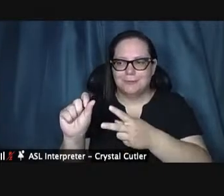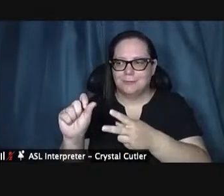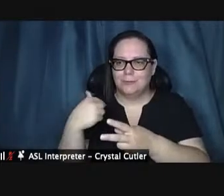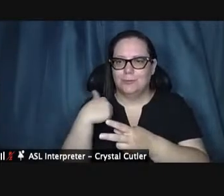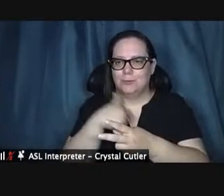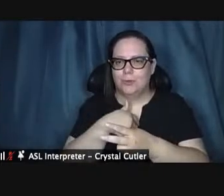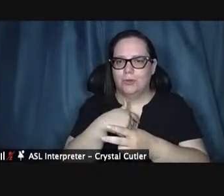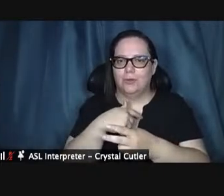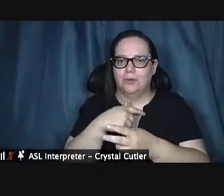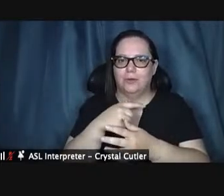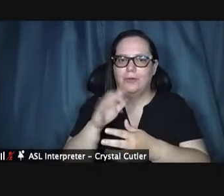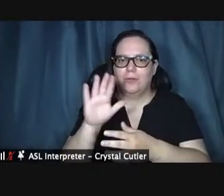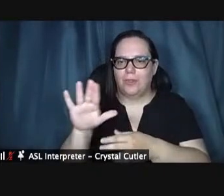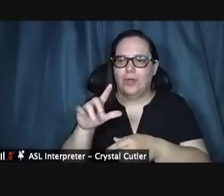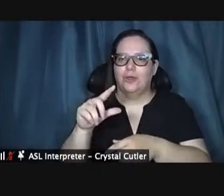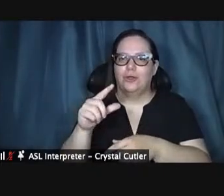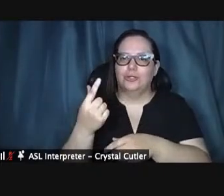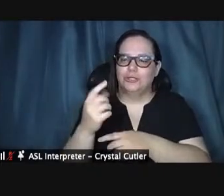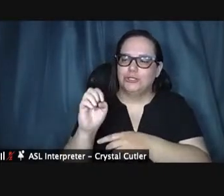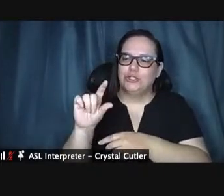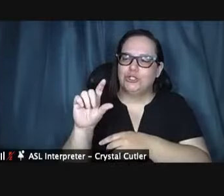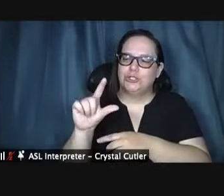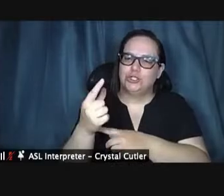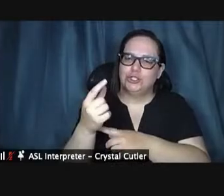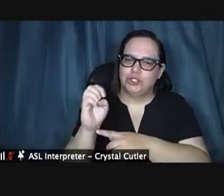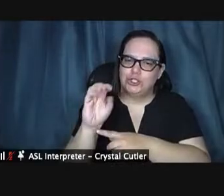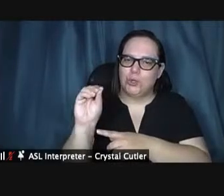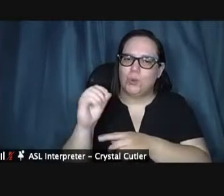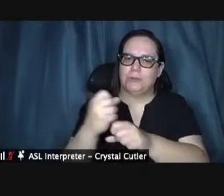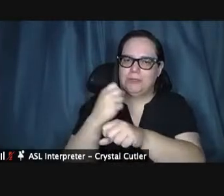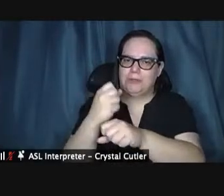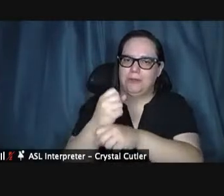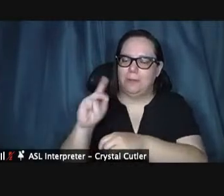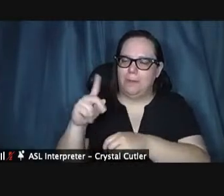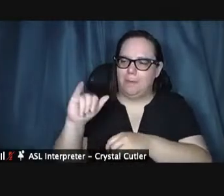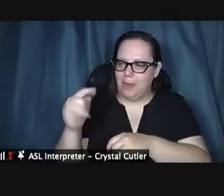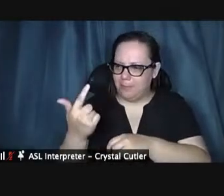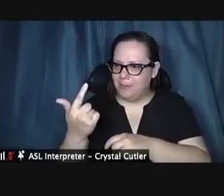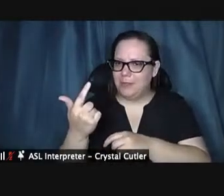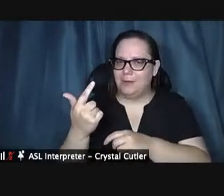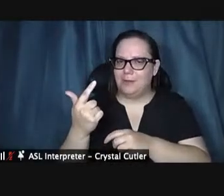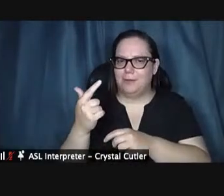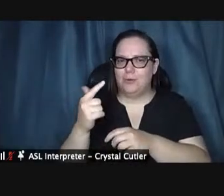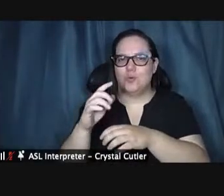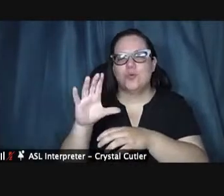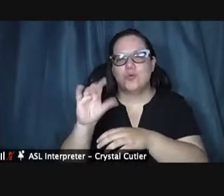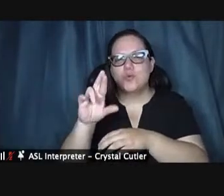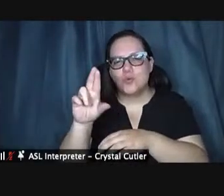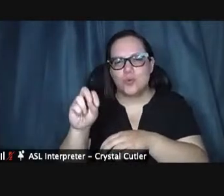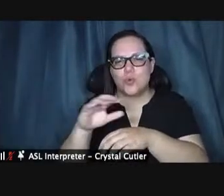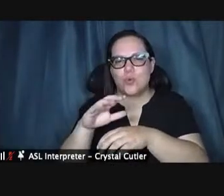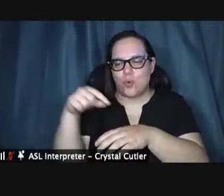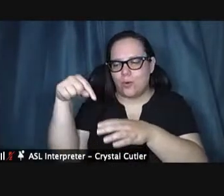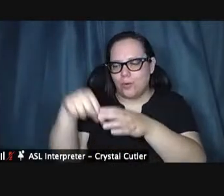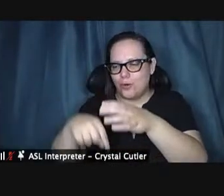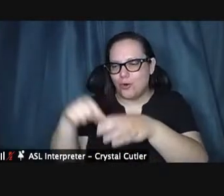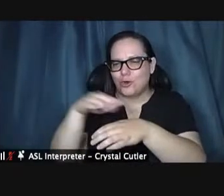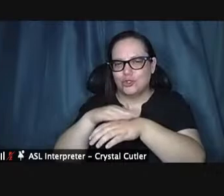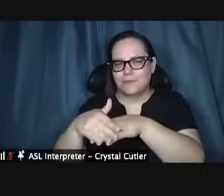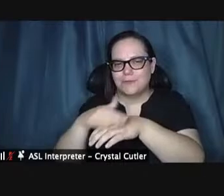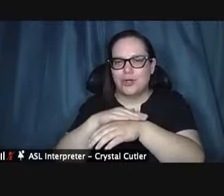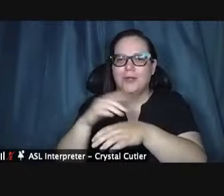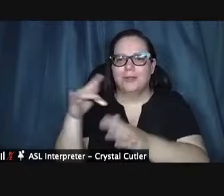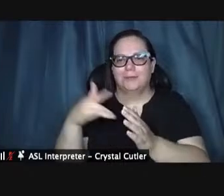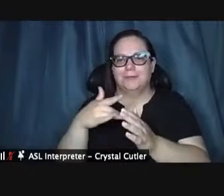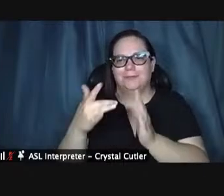techniques, geostatistical mapping, core sampling, etc. techniques to understand the distribution. It's also very much